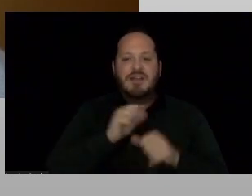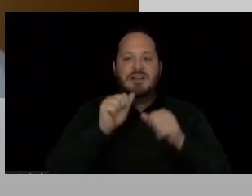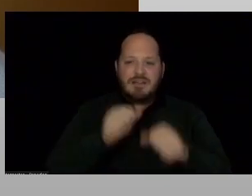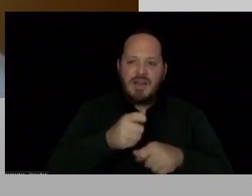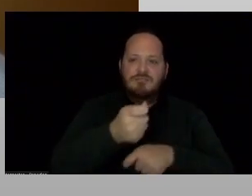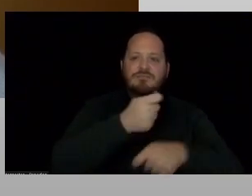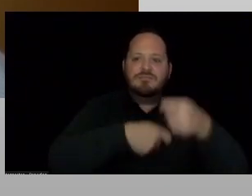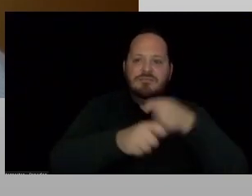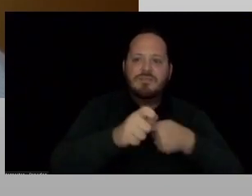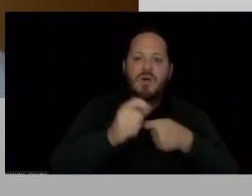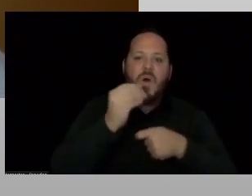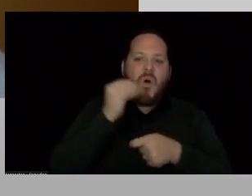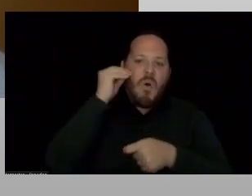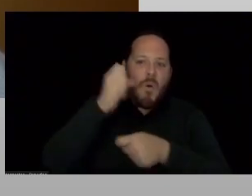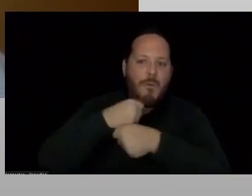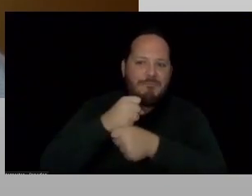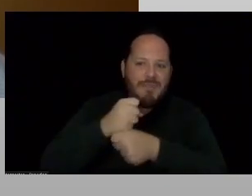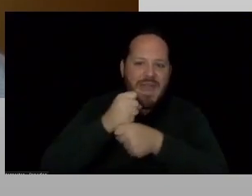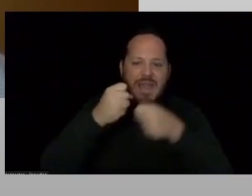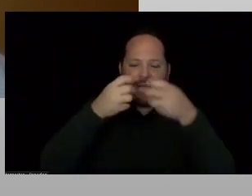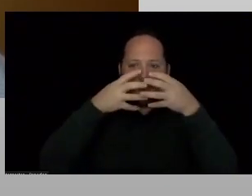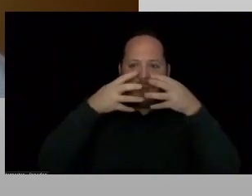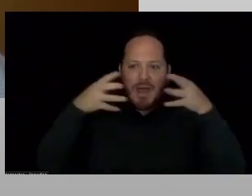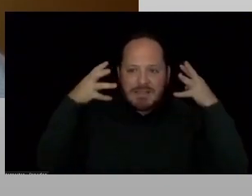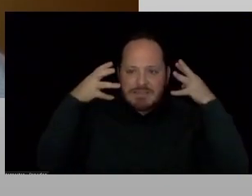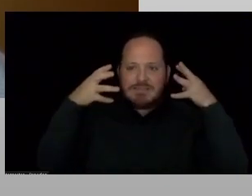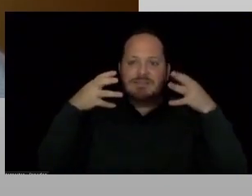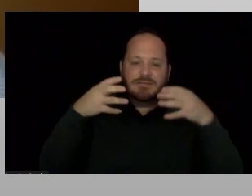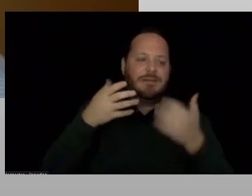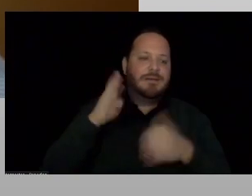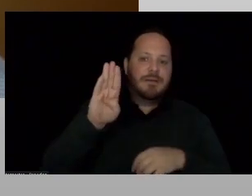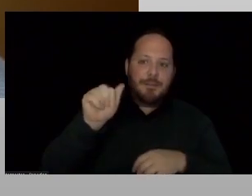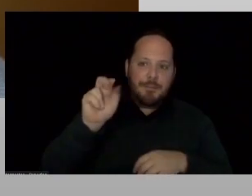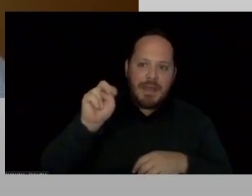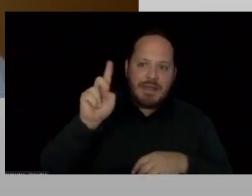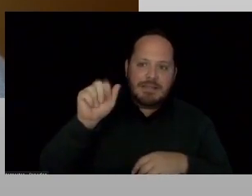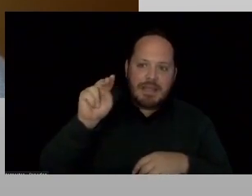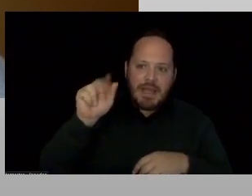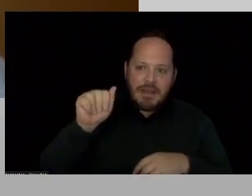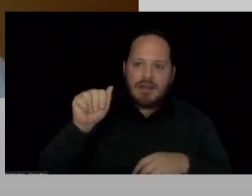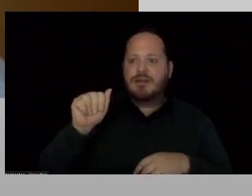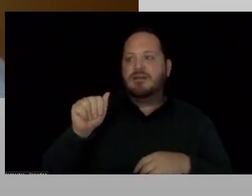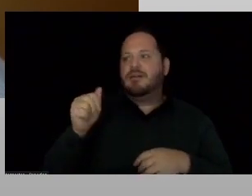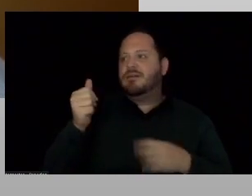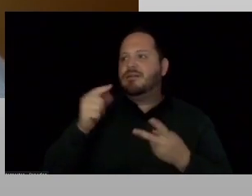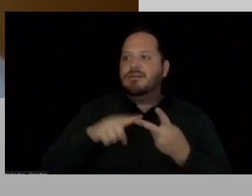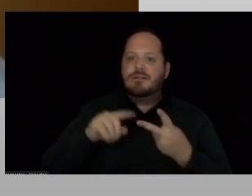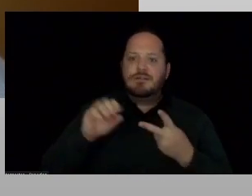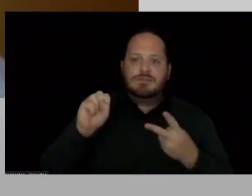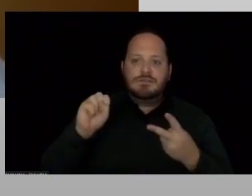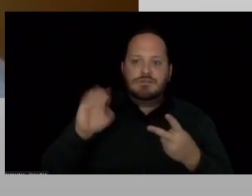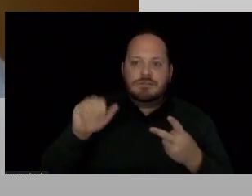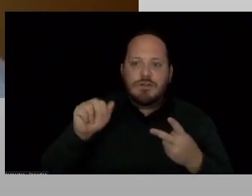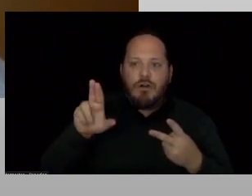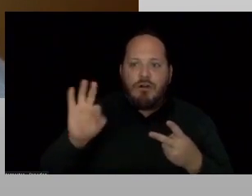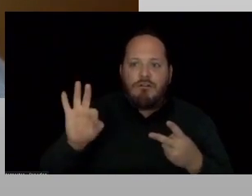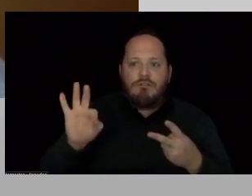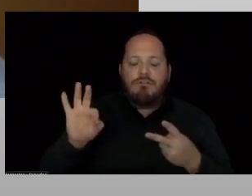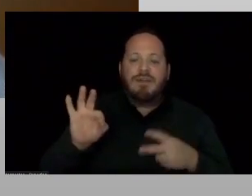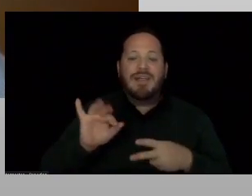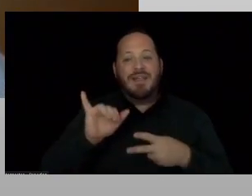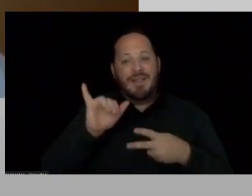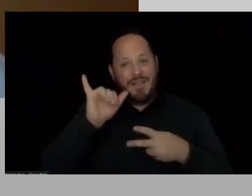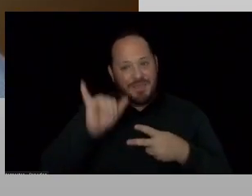scarf for care of patients with COVID-19 as a last resort. However, these homemade masks are not officially considered